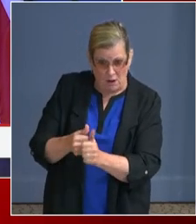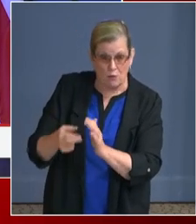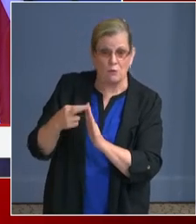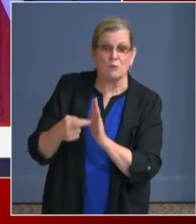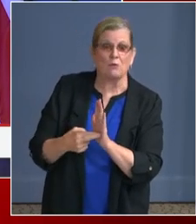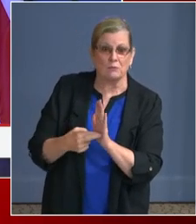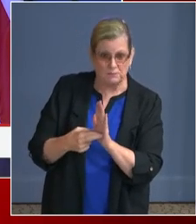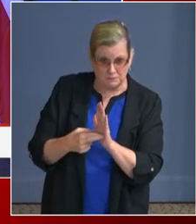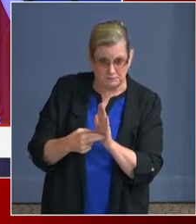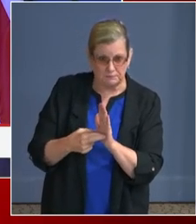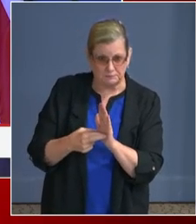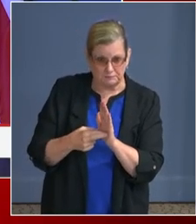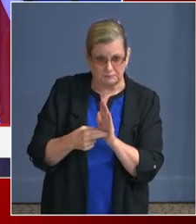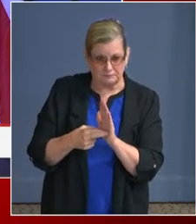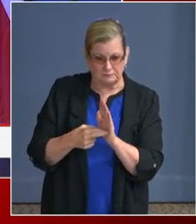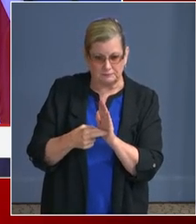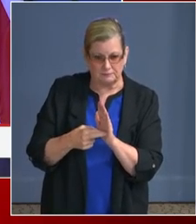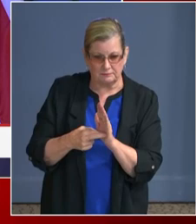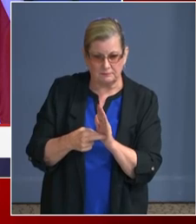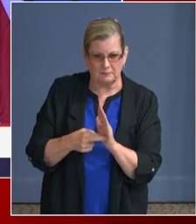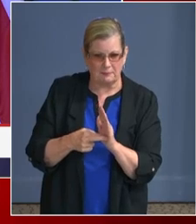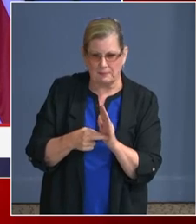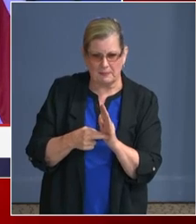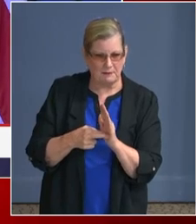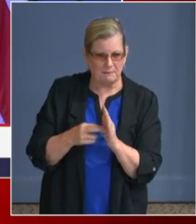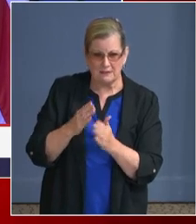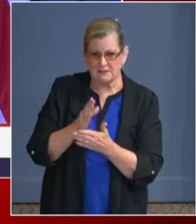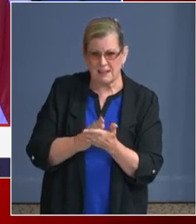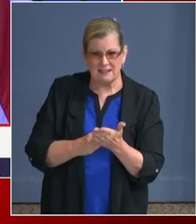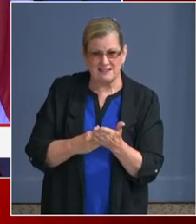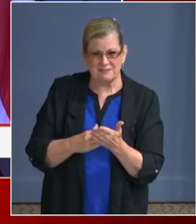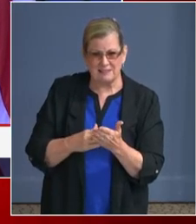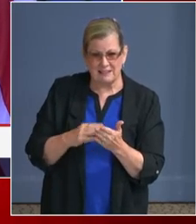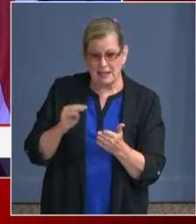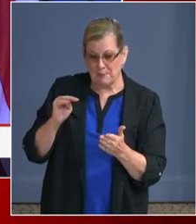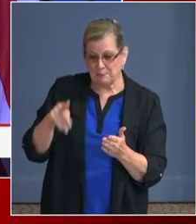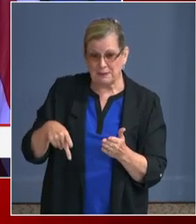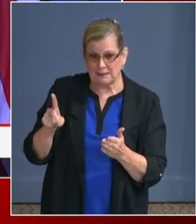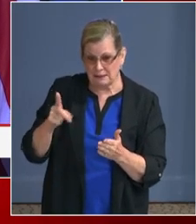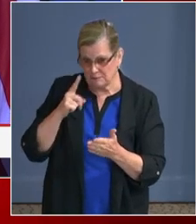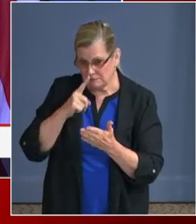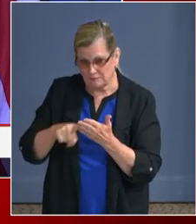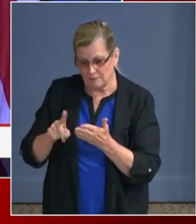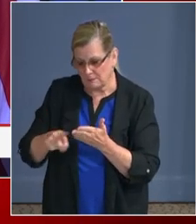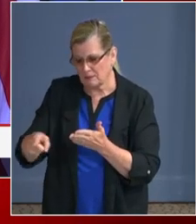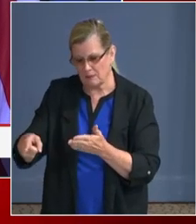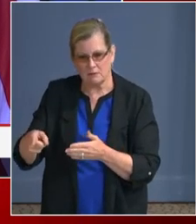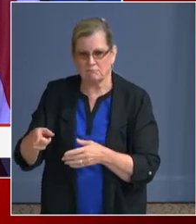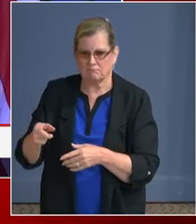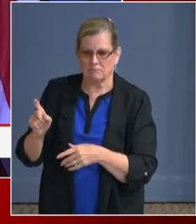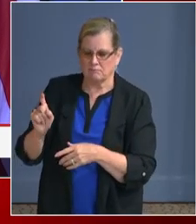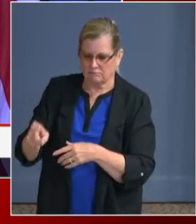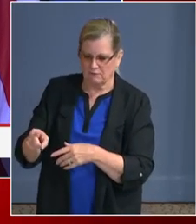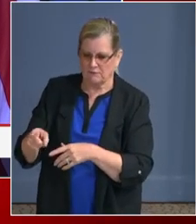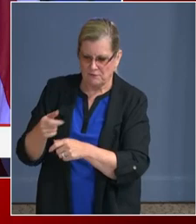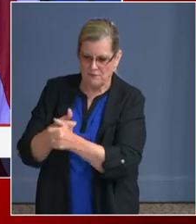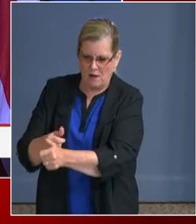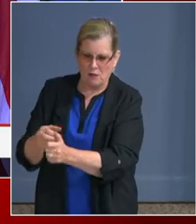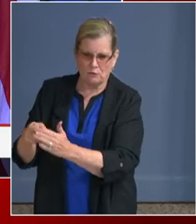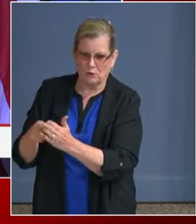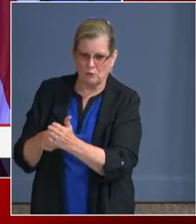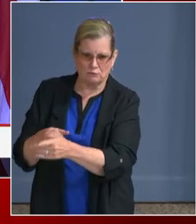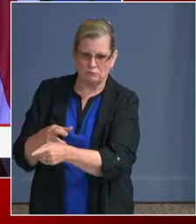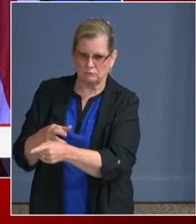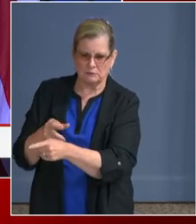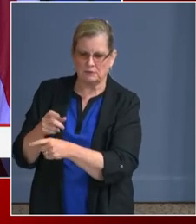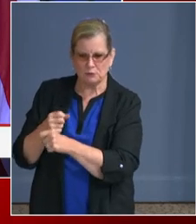usually either ABRA or in some cases MPD that go up and say, hey, you're not in compliance with this, and we usually get compliance. So